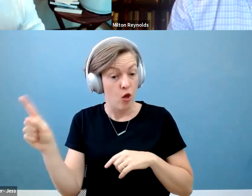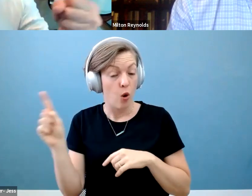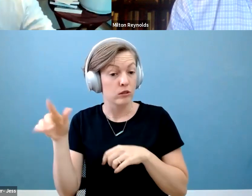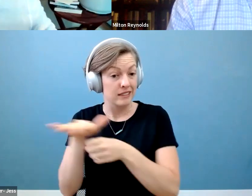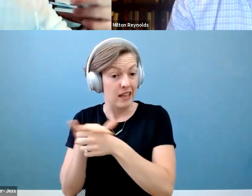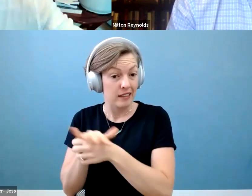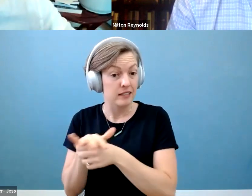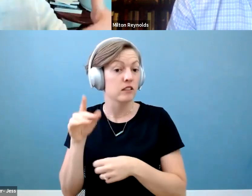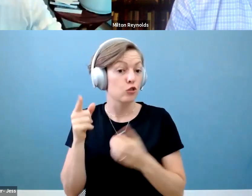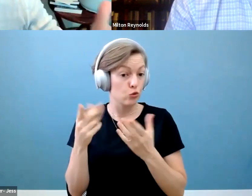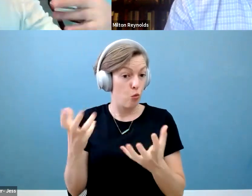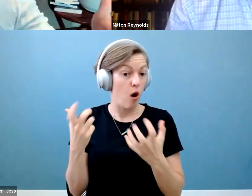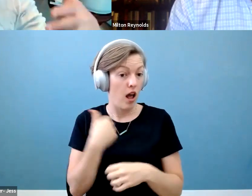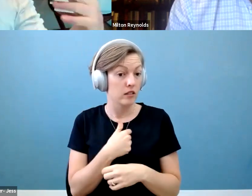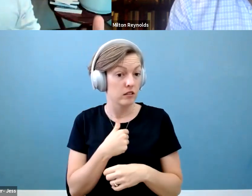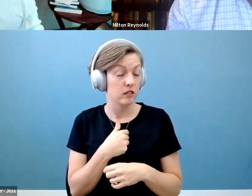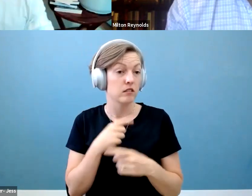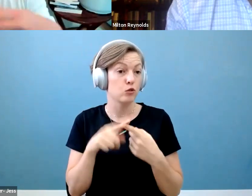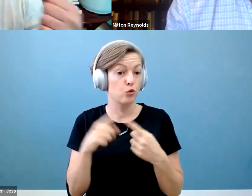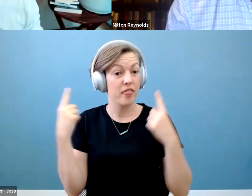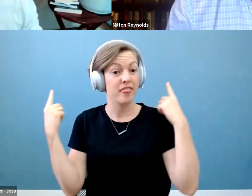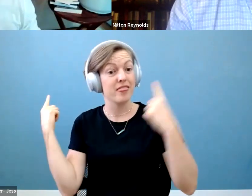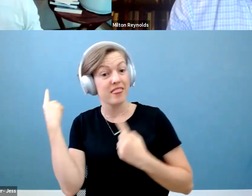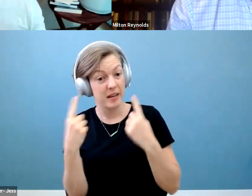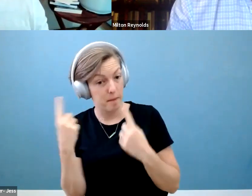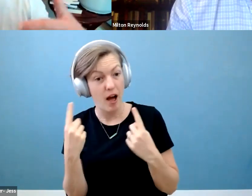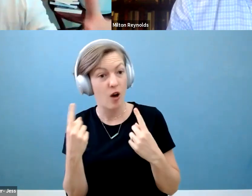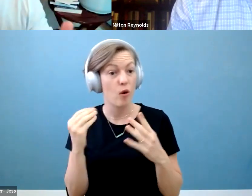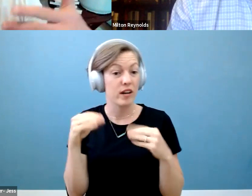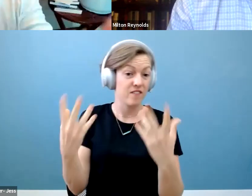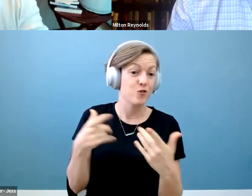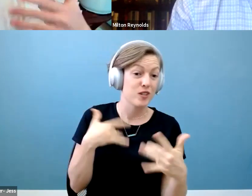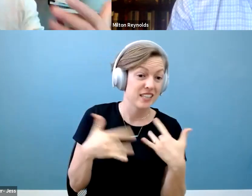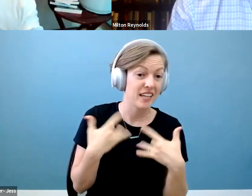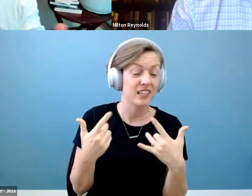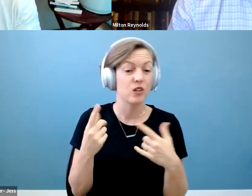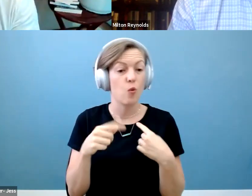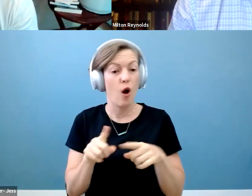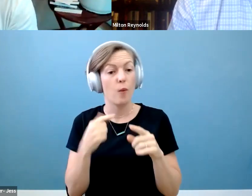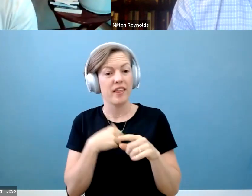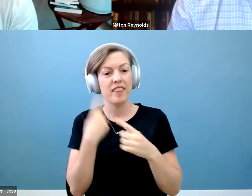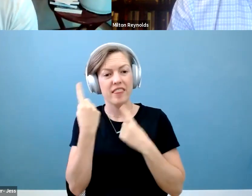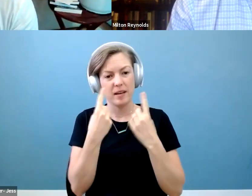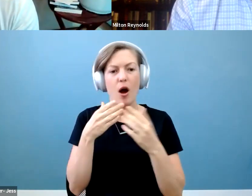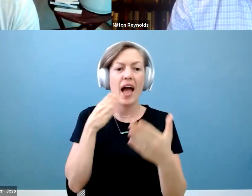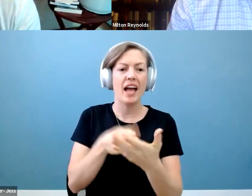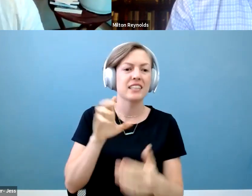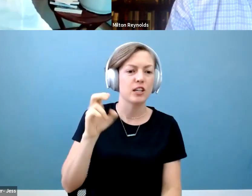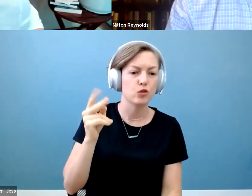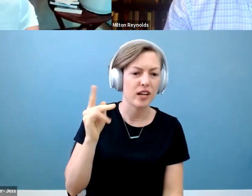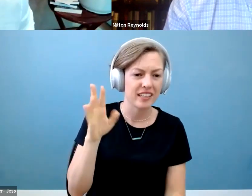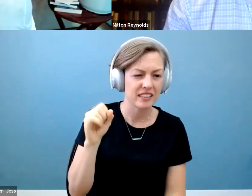you might want us to think about and with that have excited you as we think about what an anti-eugenics future really looks